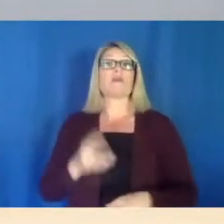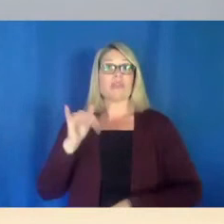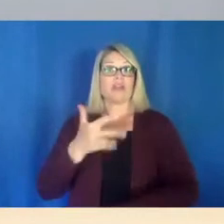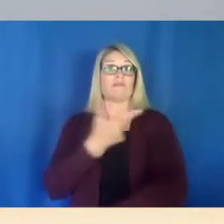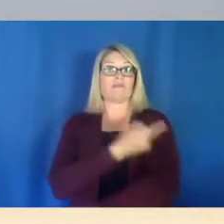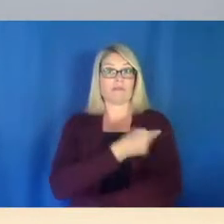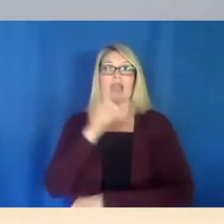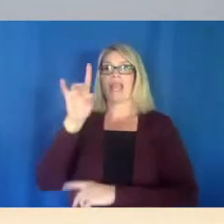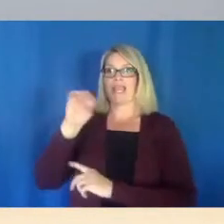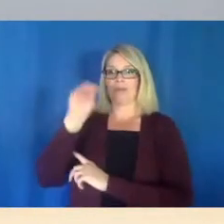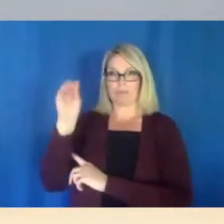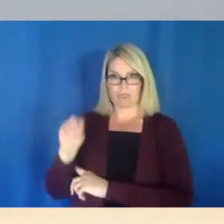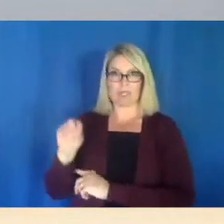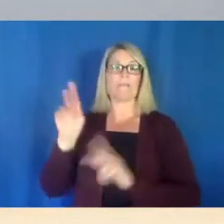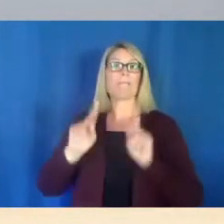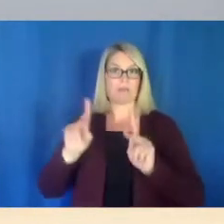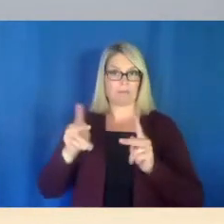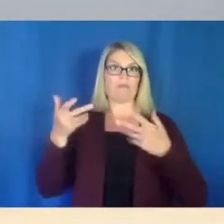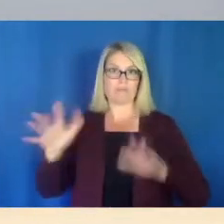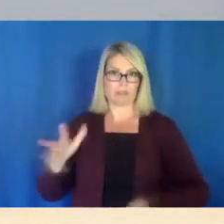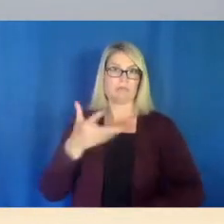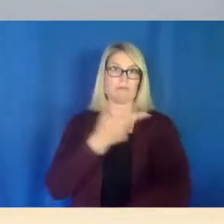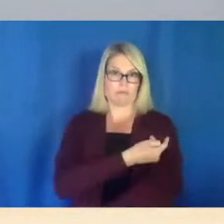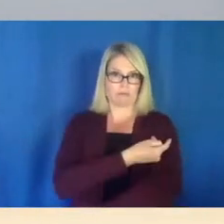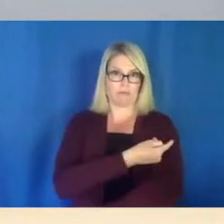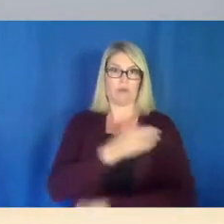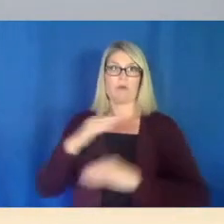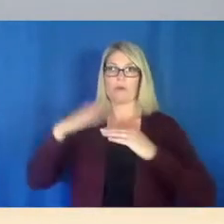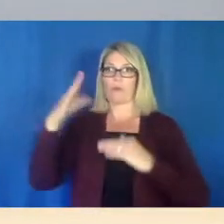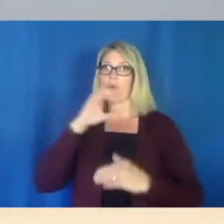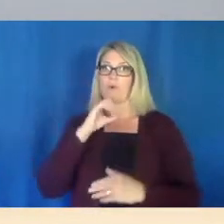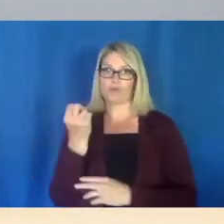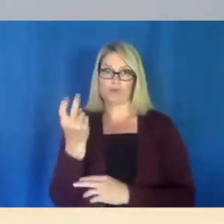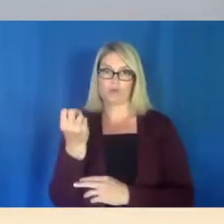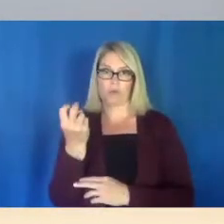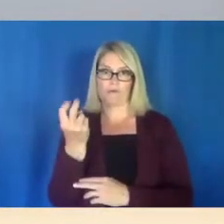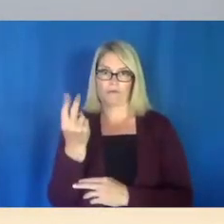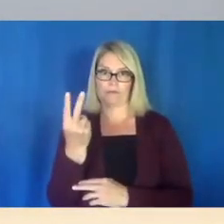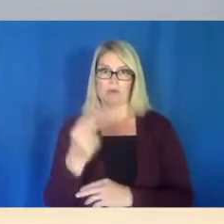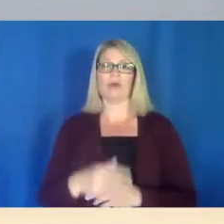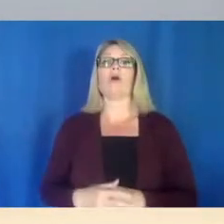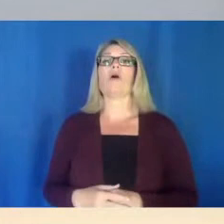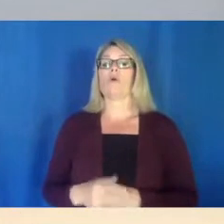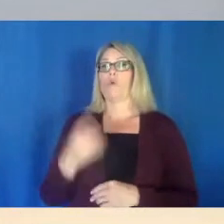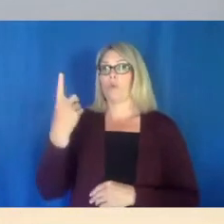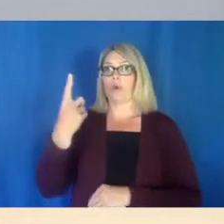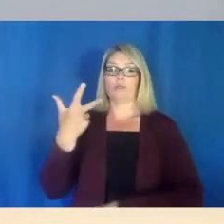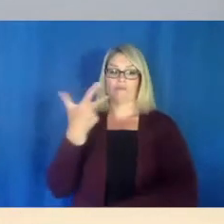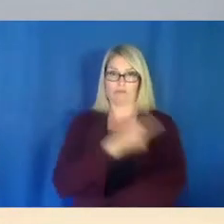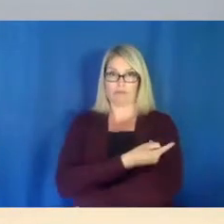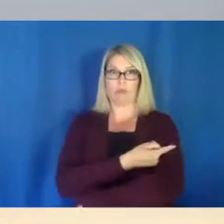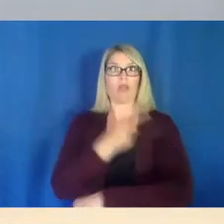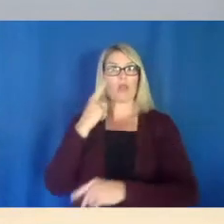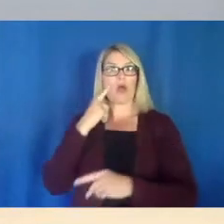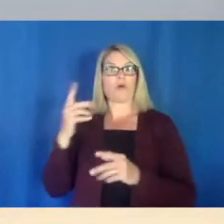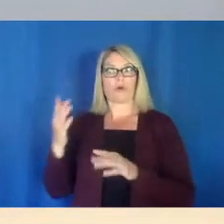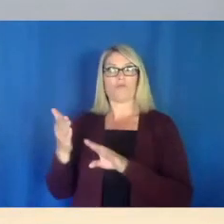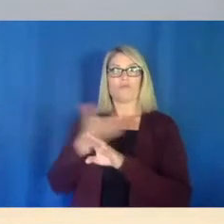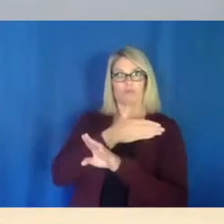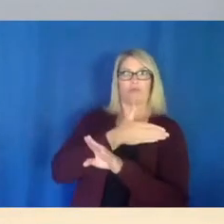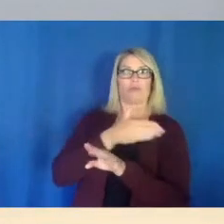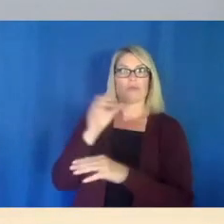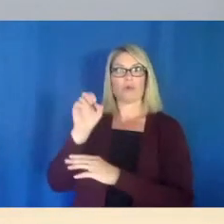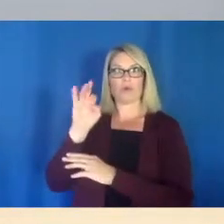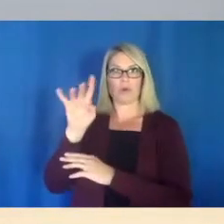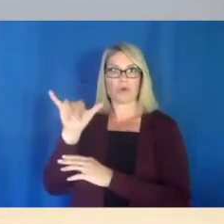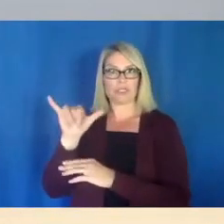80% of eligible island residents over the age of 12 years vaccinated with 1 dose earlier than expected. As I